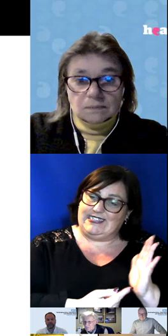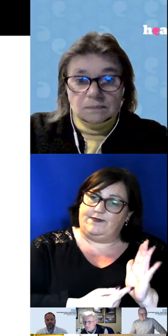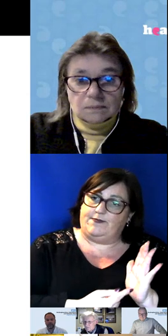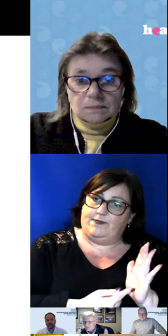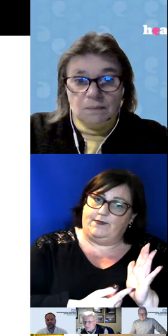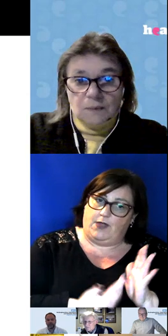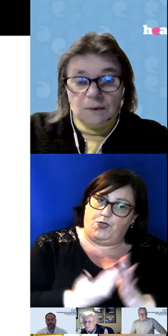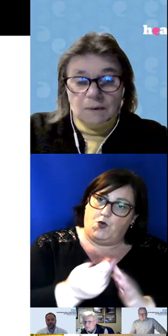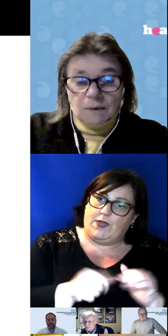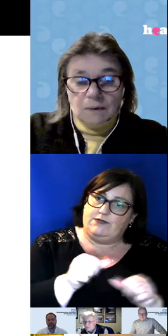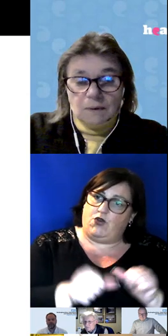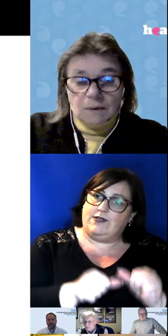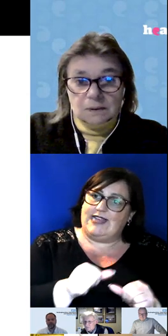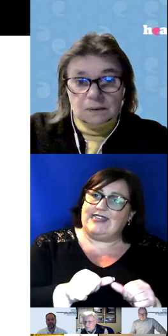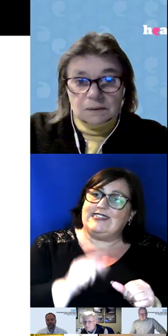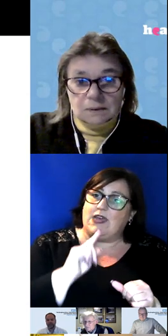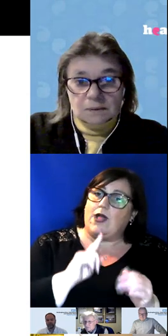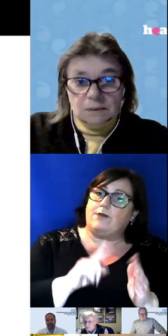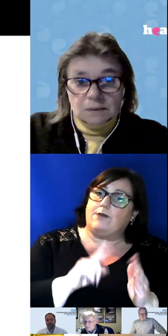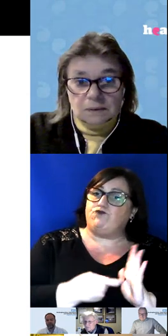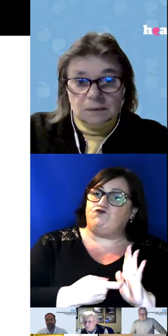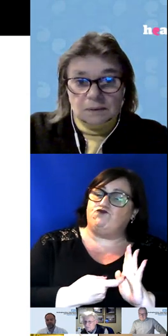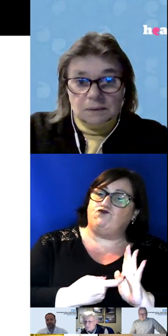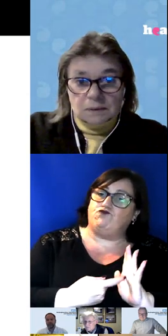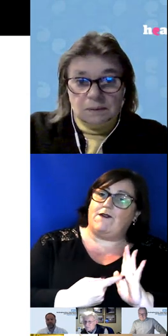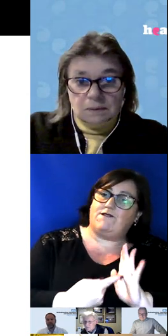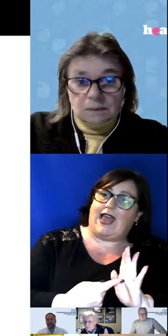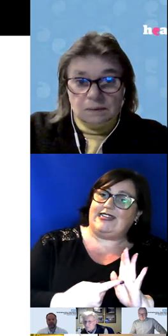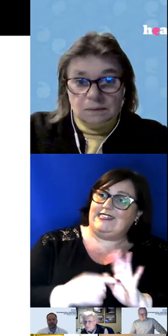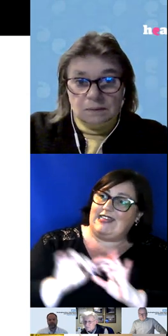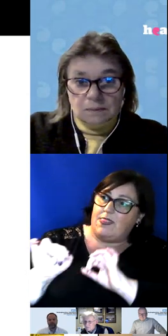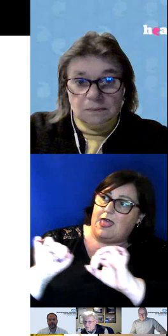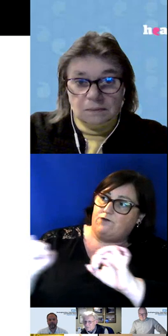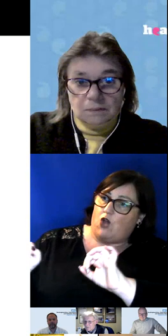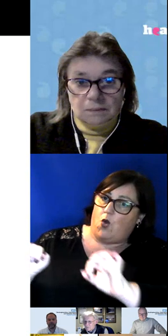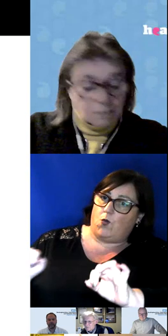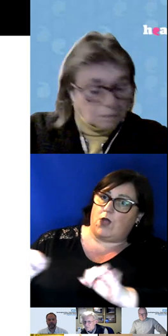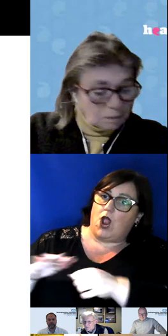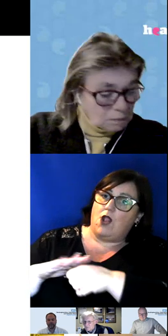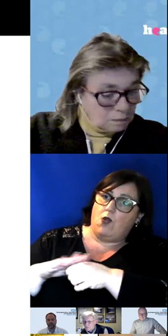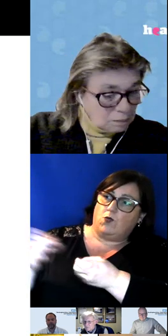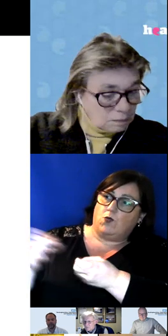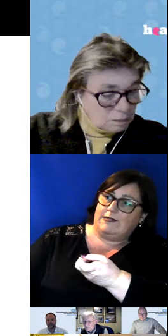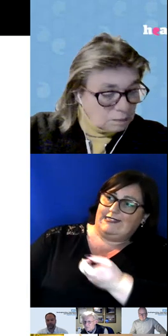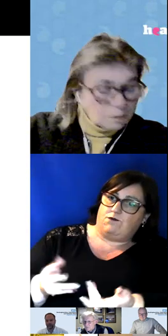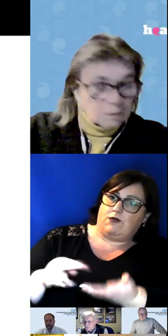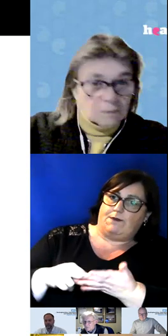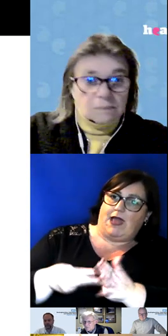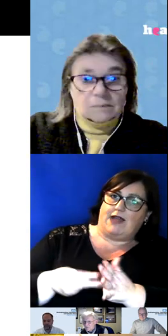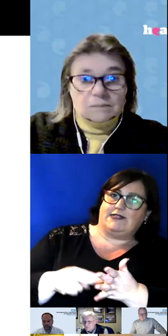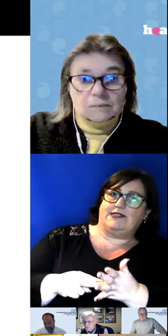that will be reflected in their own local delivery plans. So with my NHS hat on,